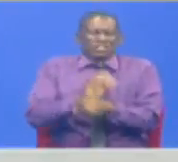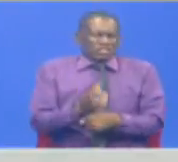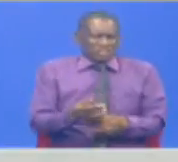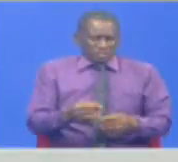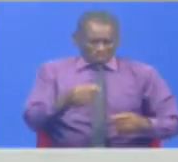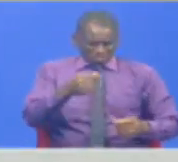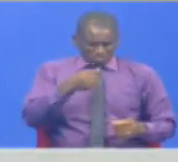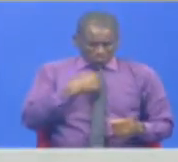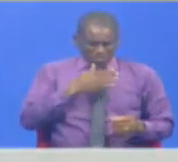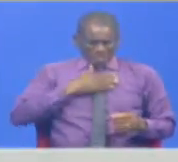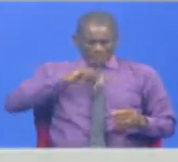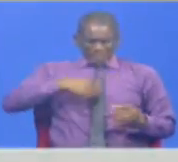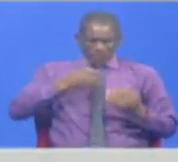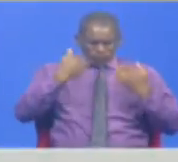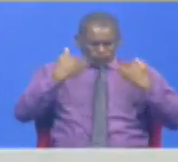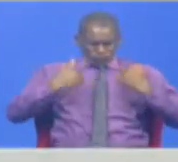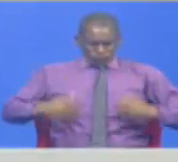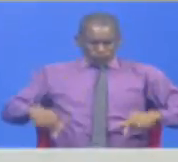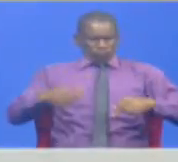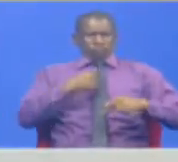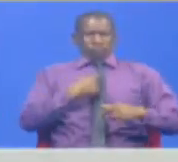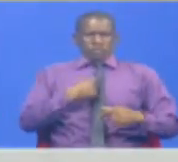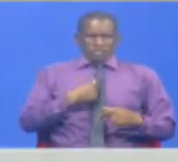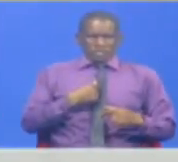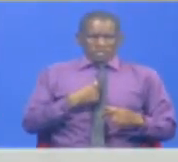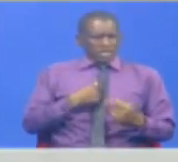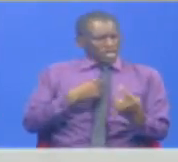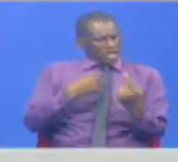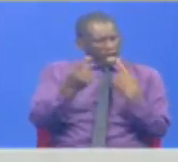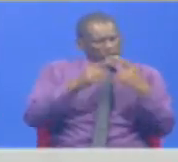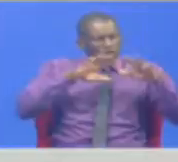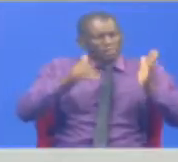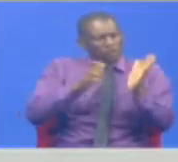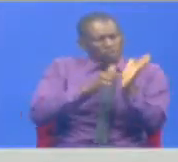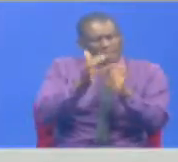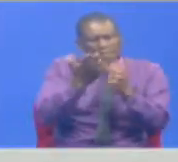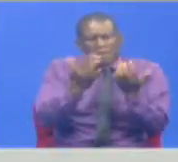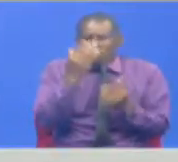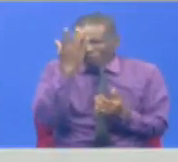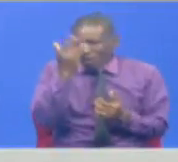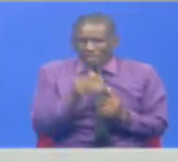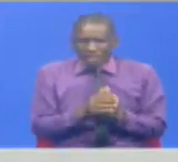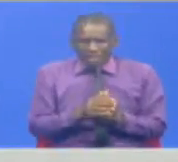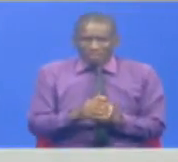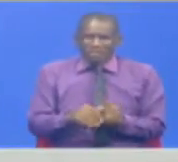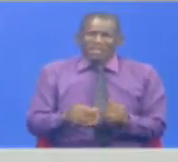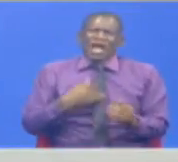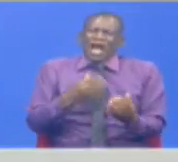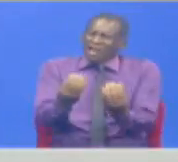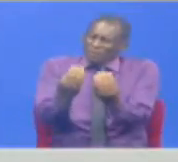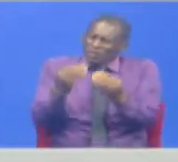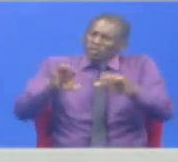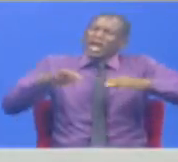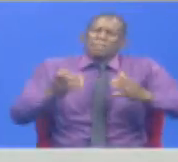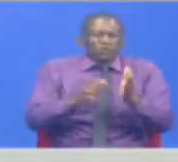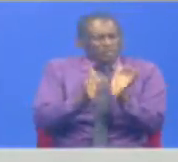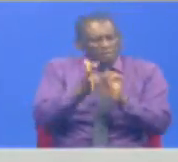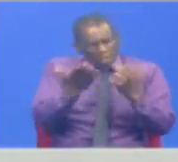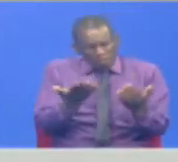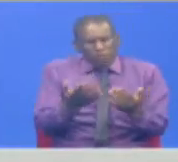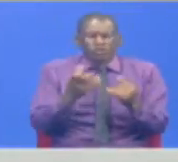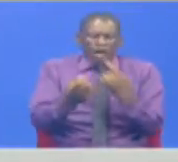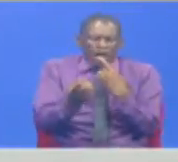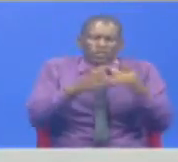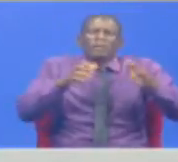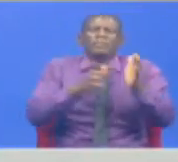mimi na quote Biblia kwa sababu ndio nimefundishwa